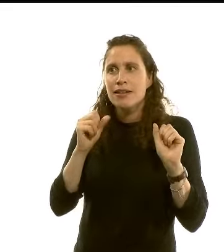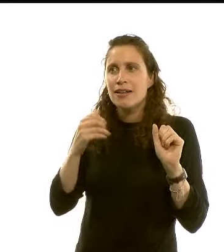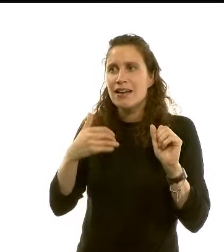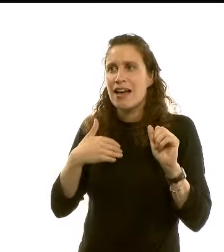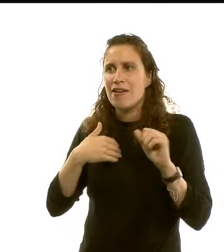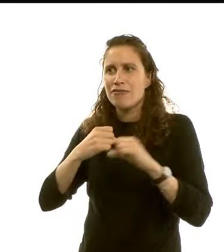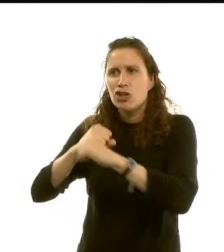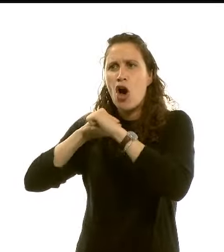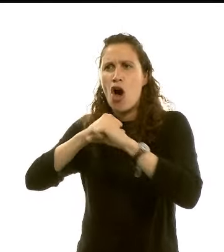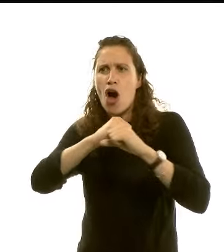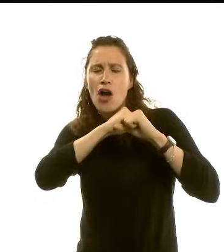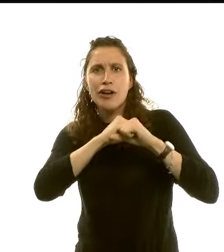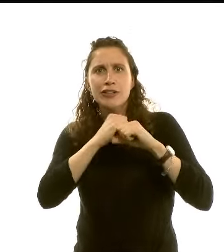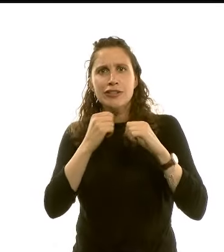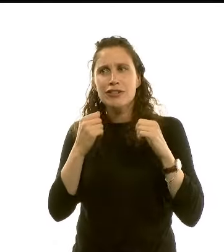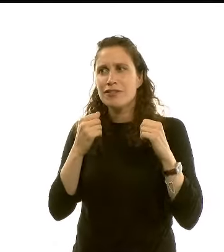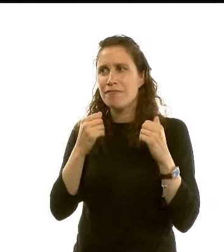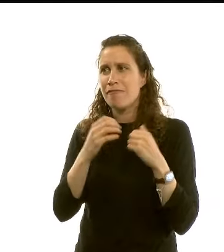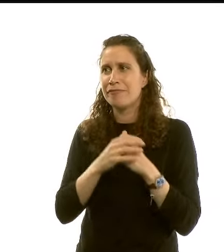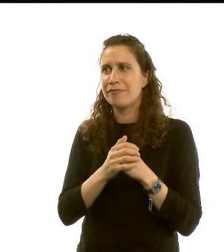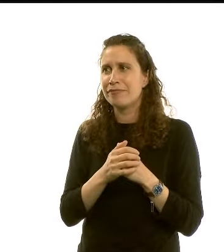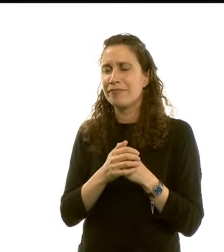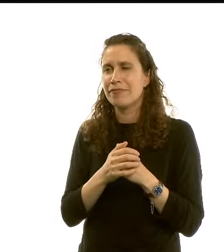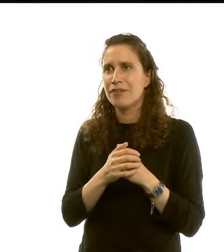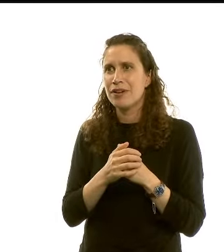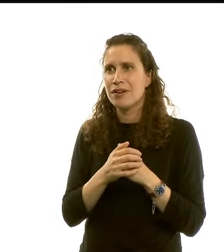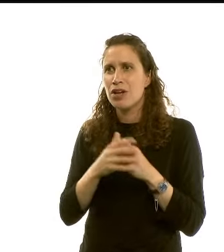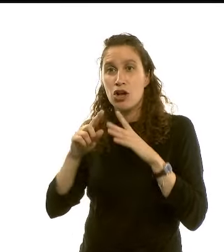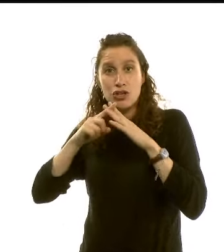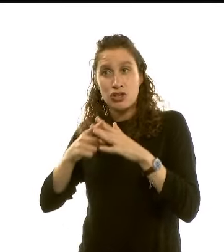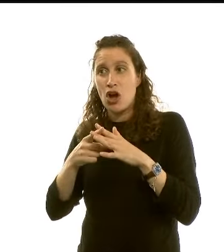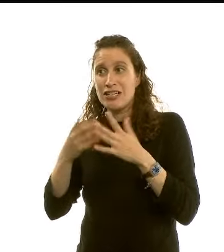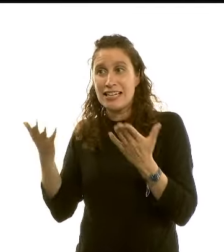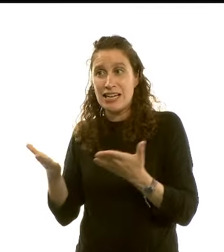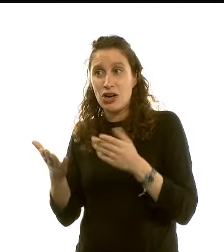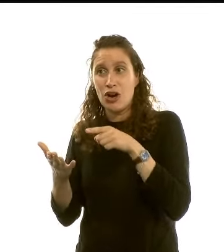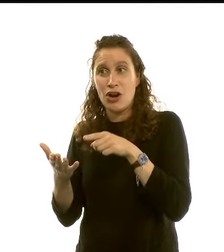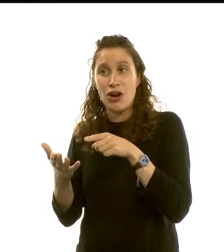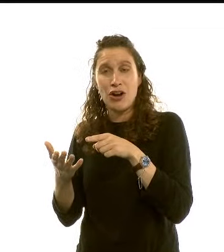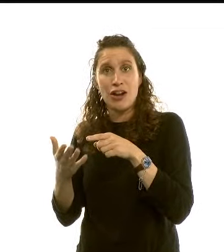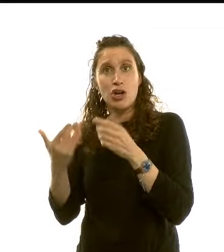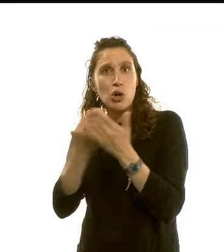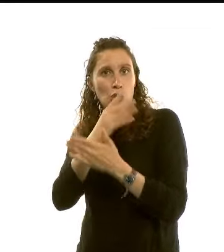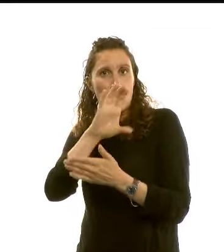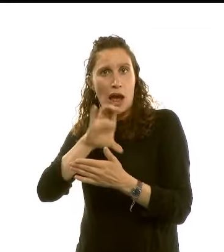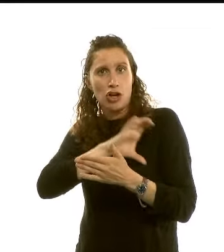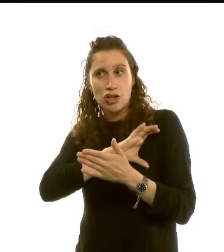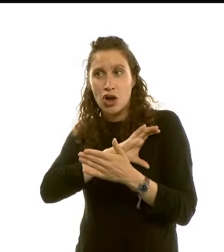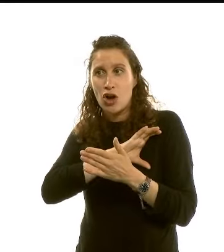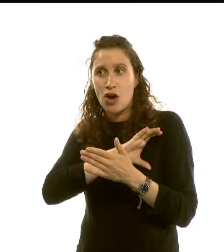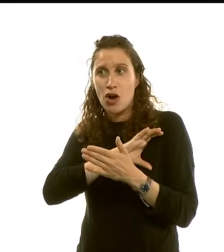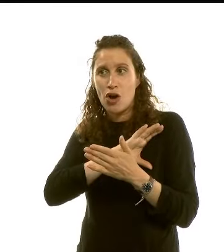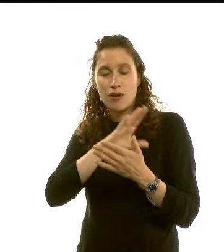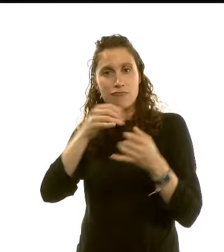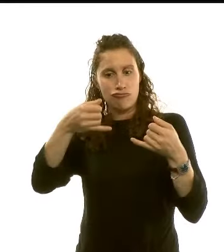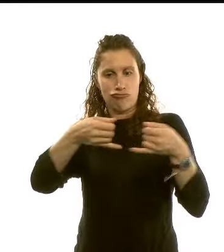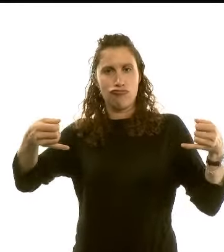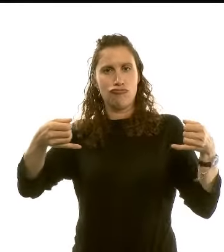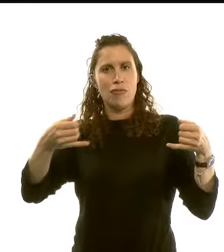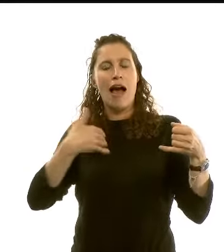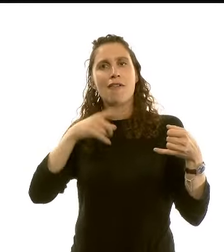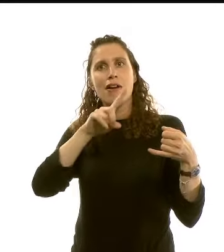the pumpkin head, all the spider web. So basically you start here with your new character and you clean the village of the zombies and the spider